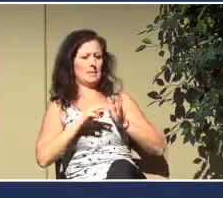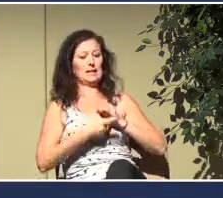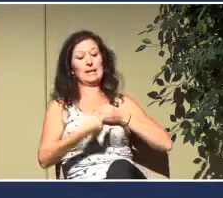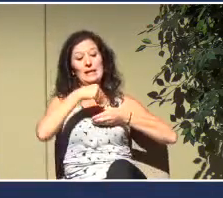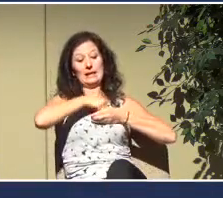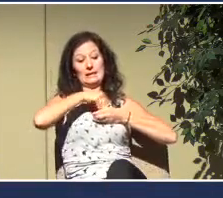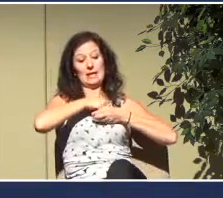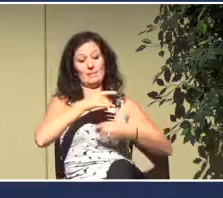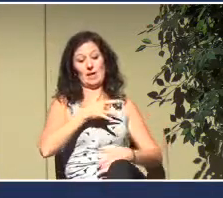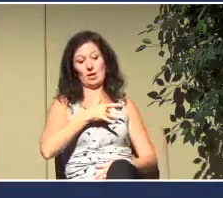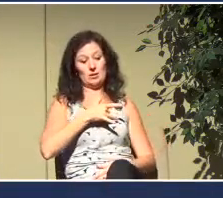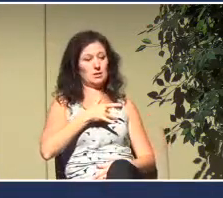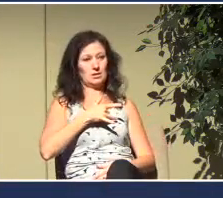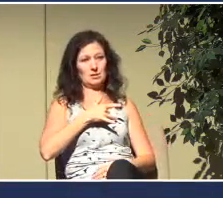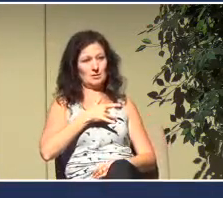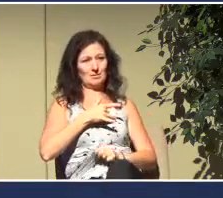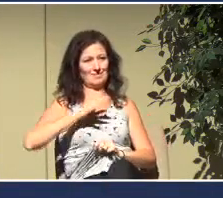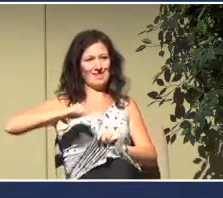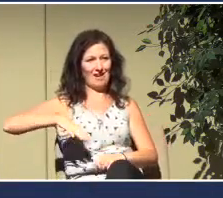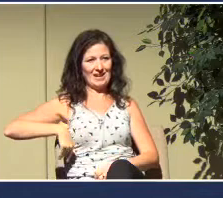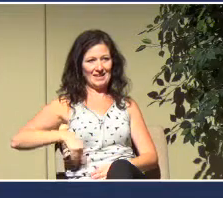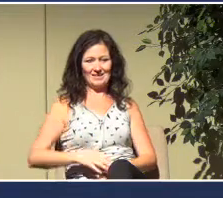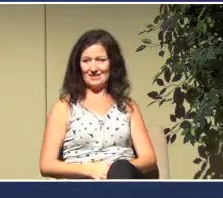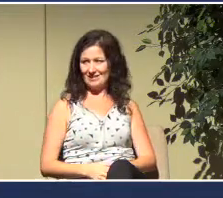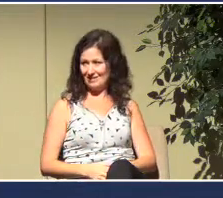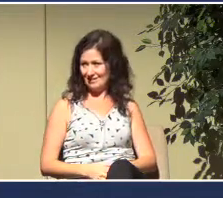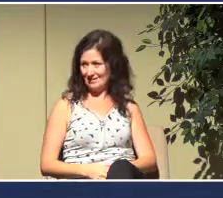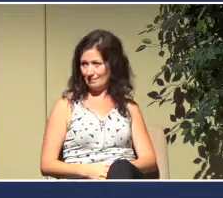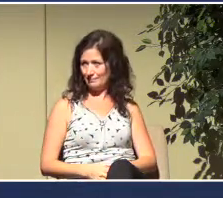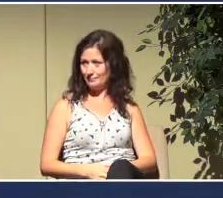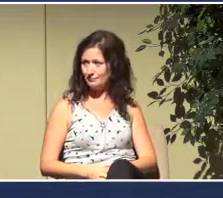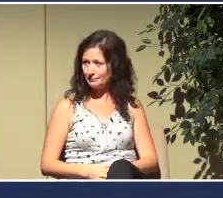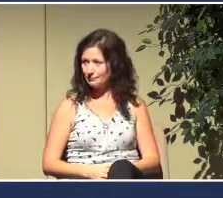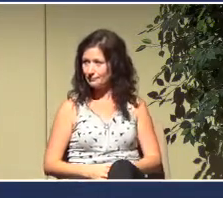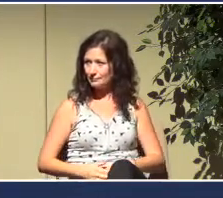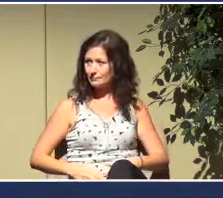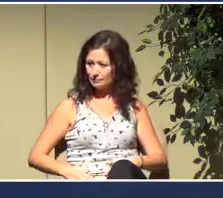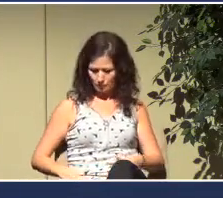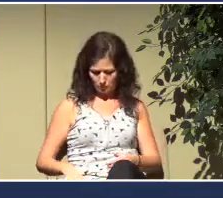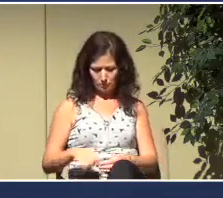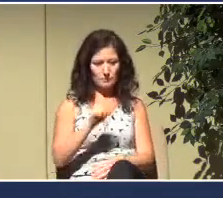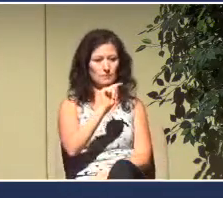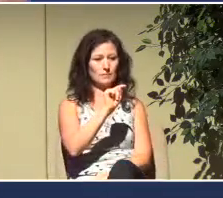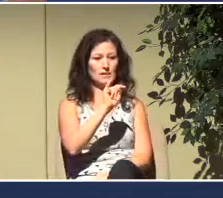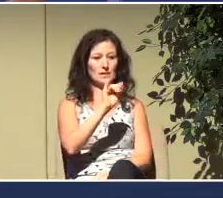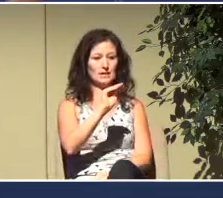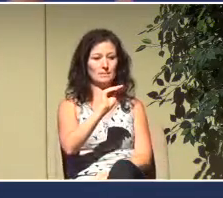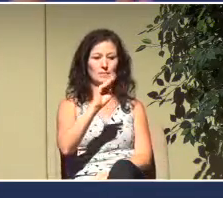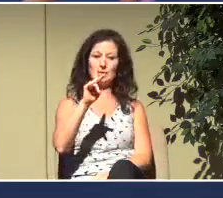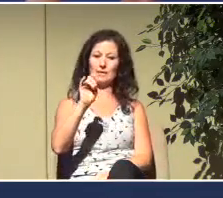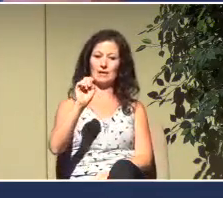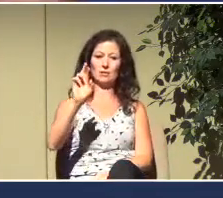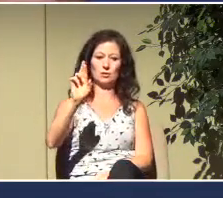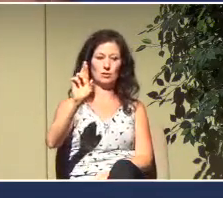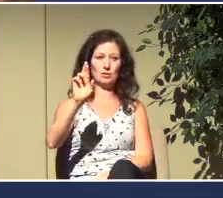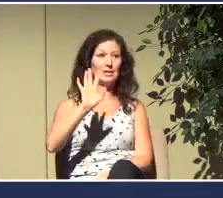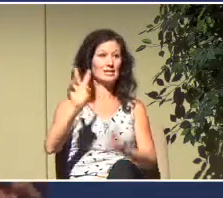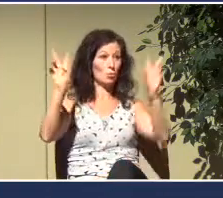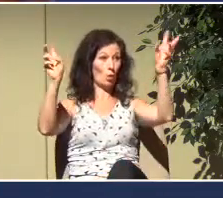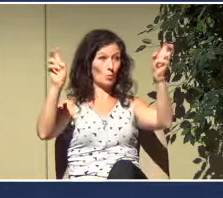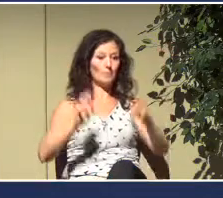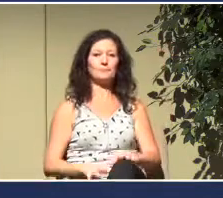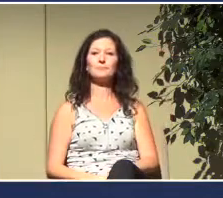lives. Yeah? Okay. So that's the story. After telling the story, Tim Keller says this, word for word,